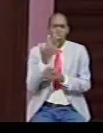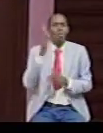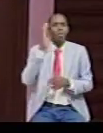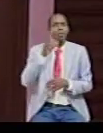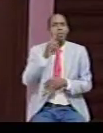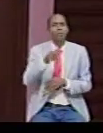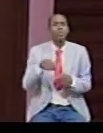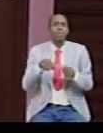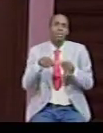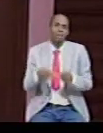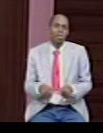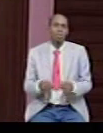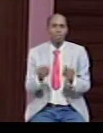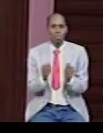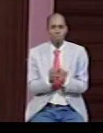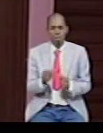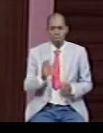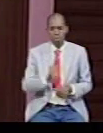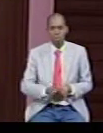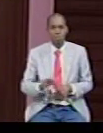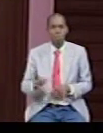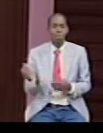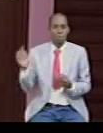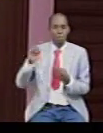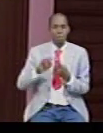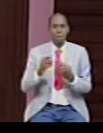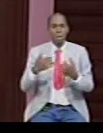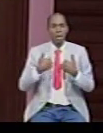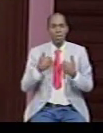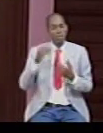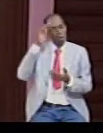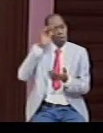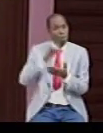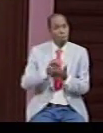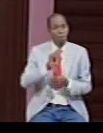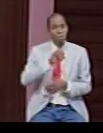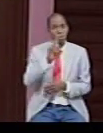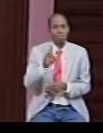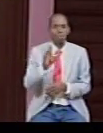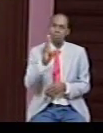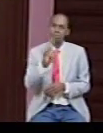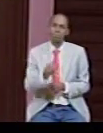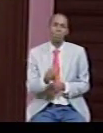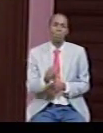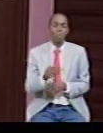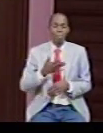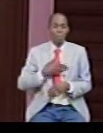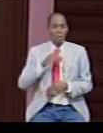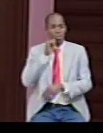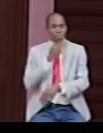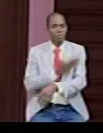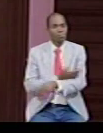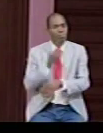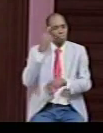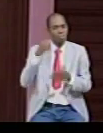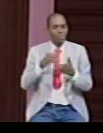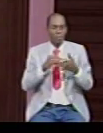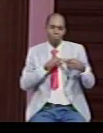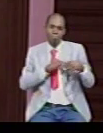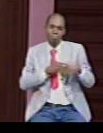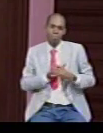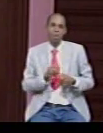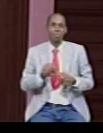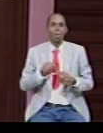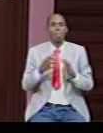for them from having husbands? Nay, my daughters, for it grieved me much for